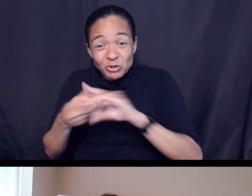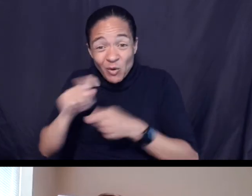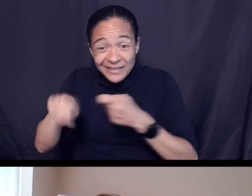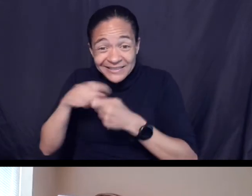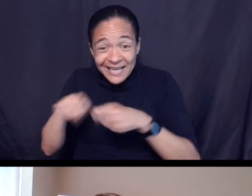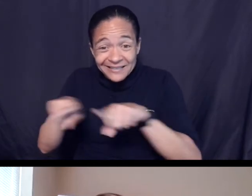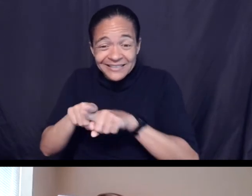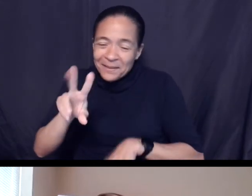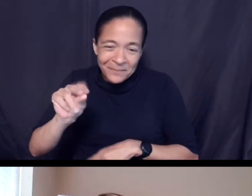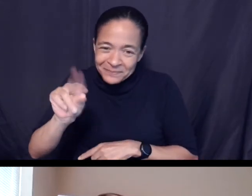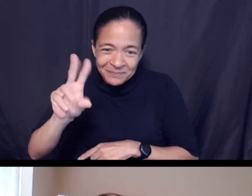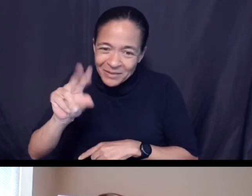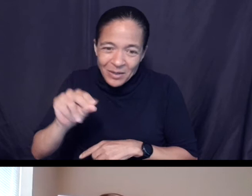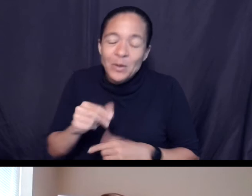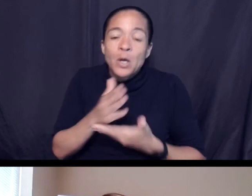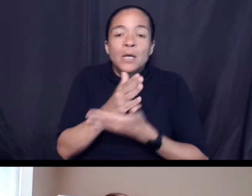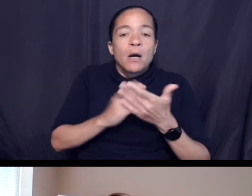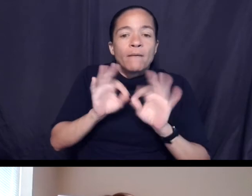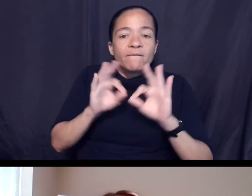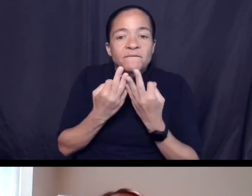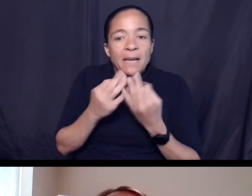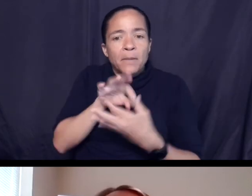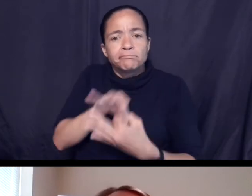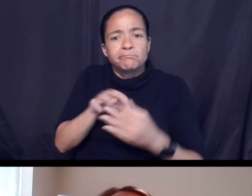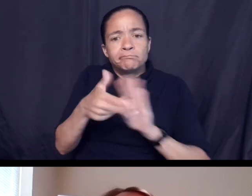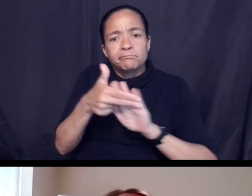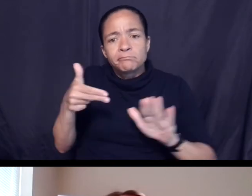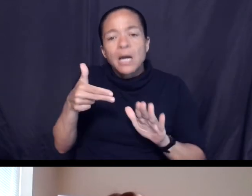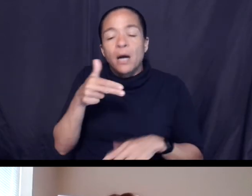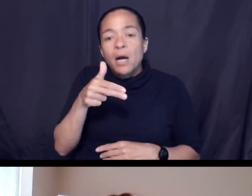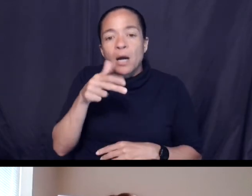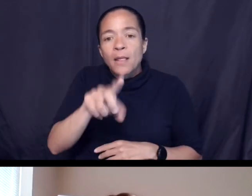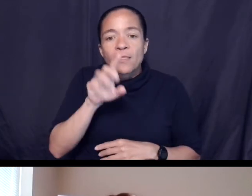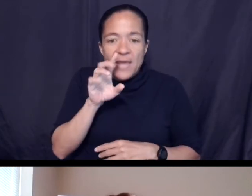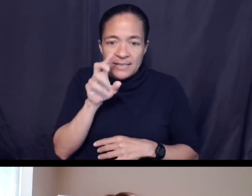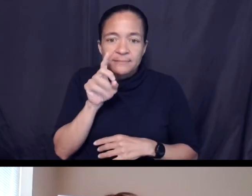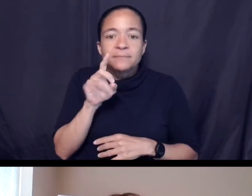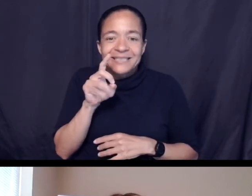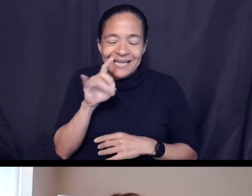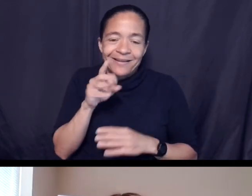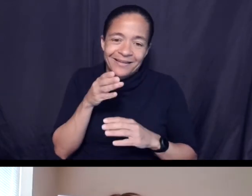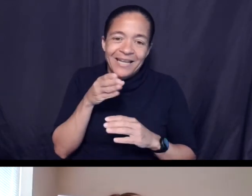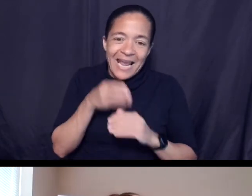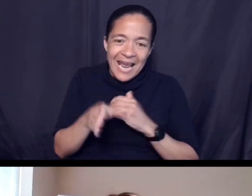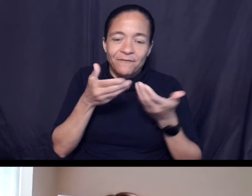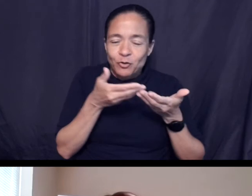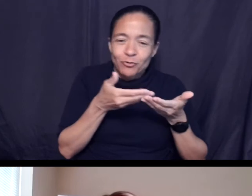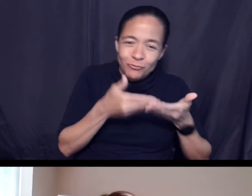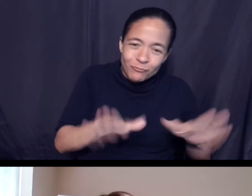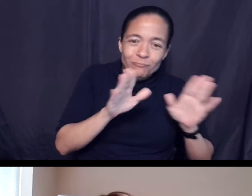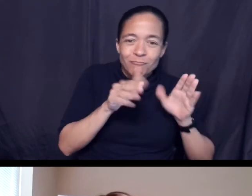same. And so some families, in terms of diagnosis, are getting a diagnosis after they have a miscarriage or